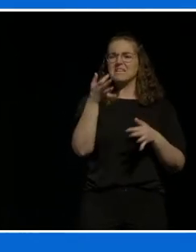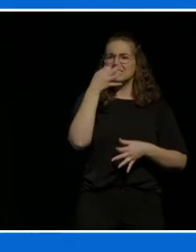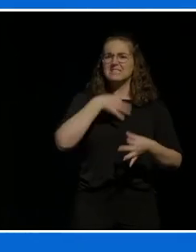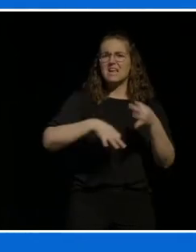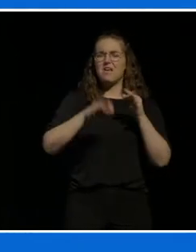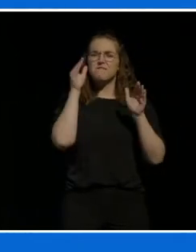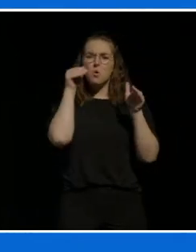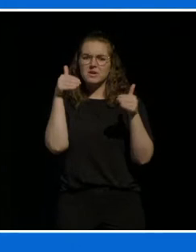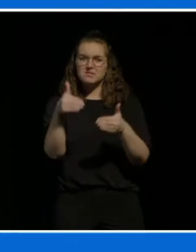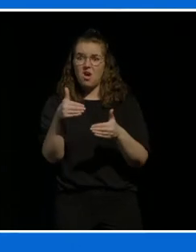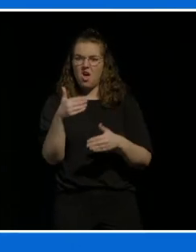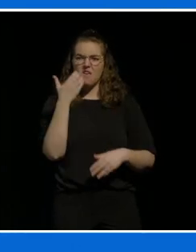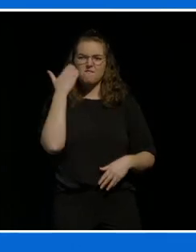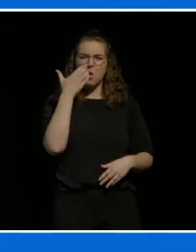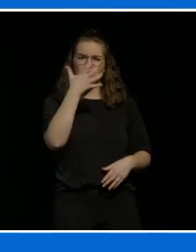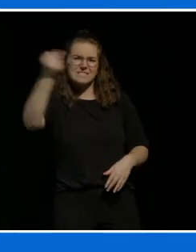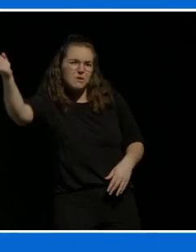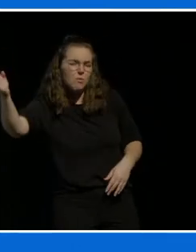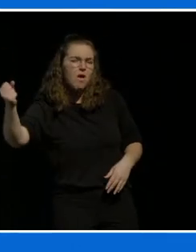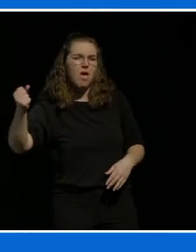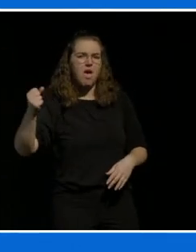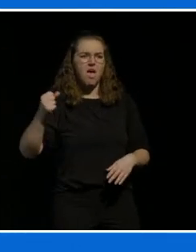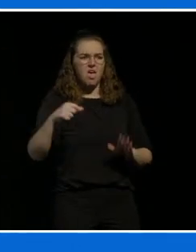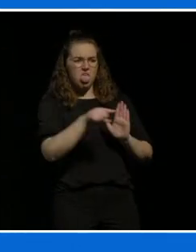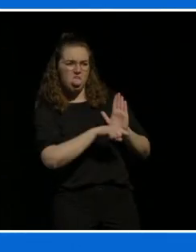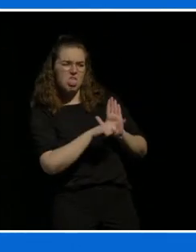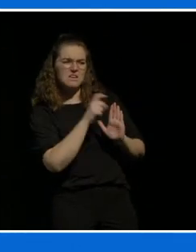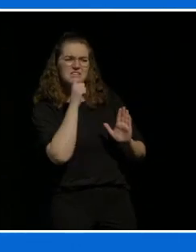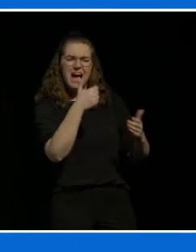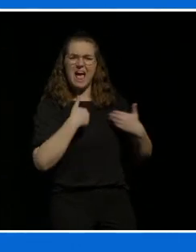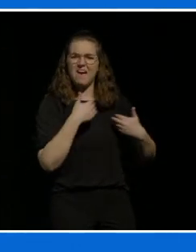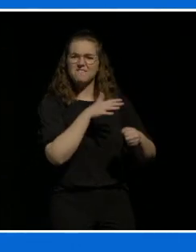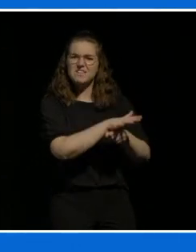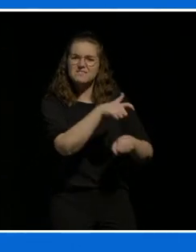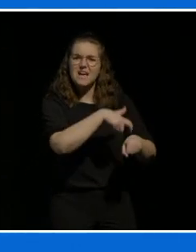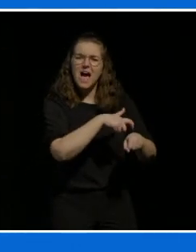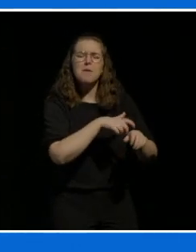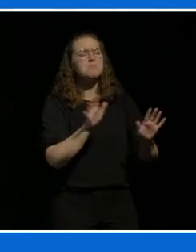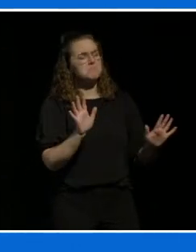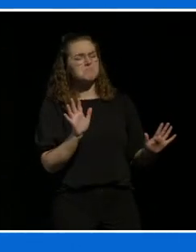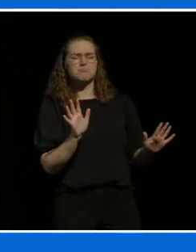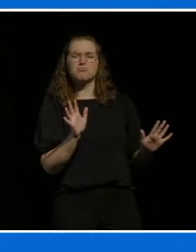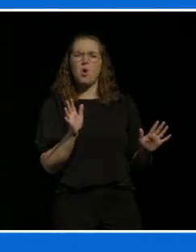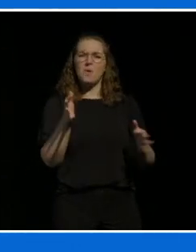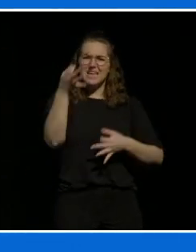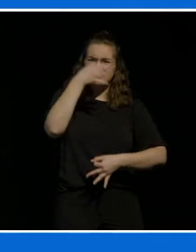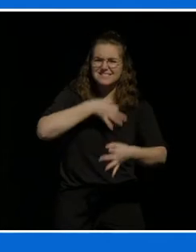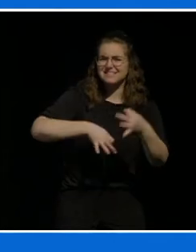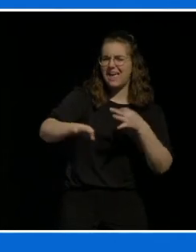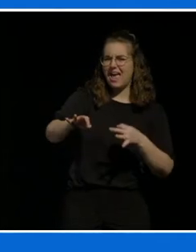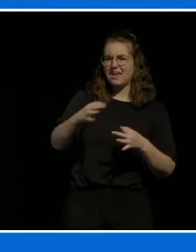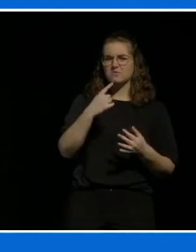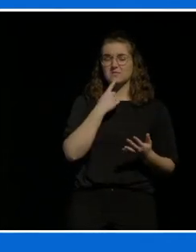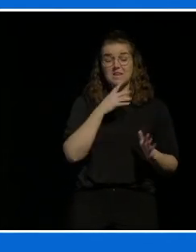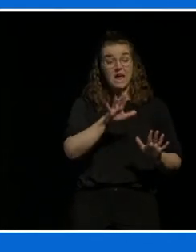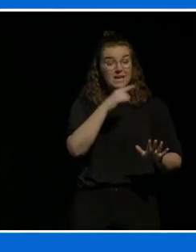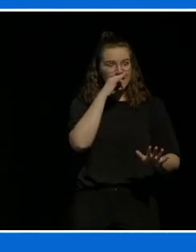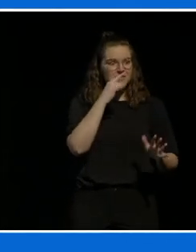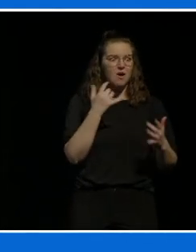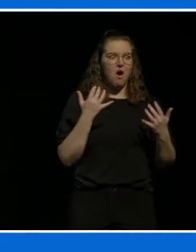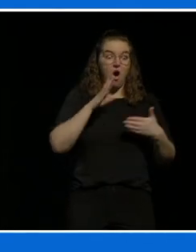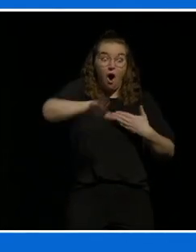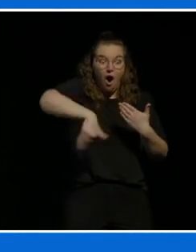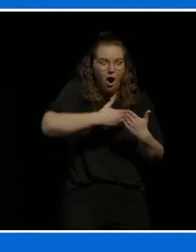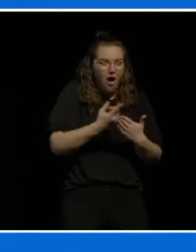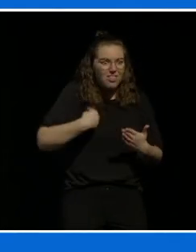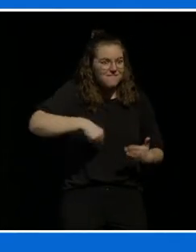or taking phones away, how do we make that fun? How do you say, hey, kids, you know, we're gonna actually all put our phones away today.